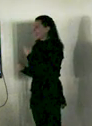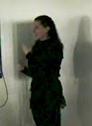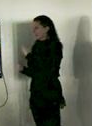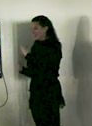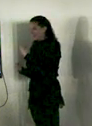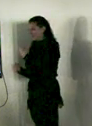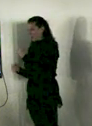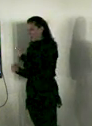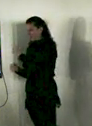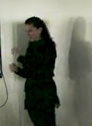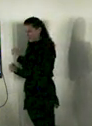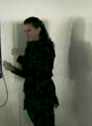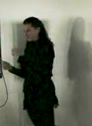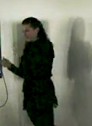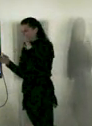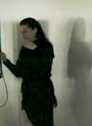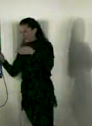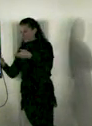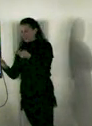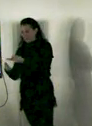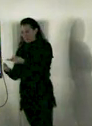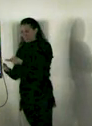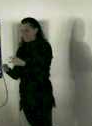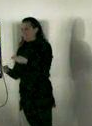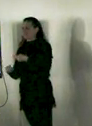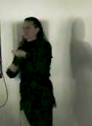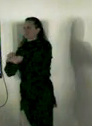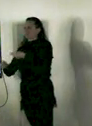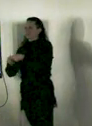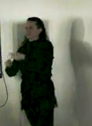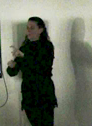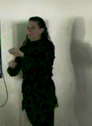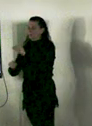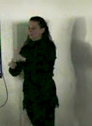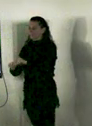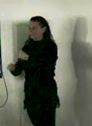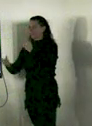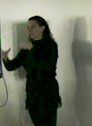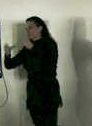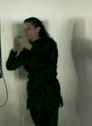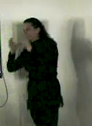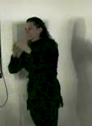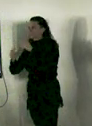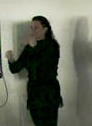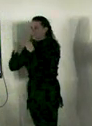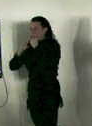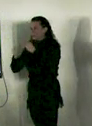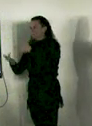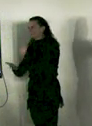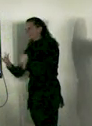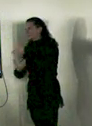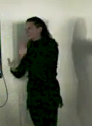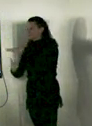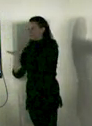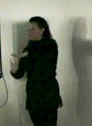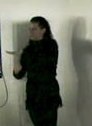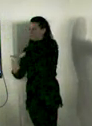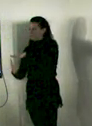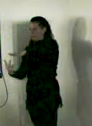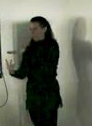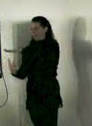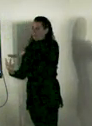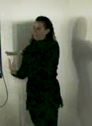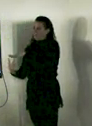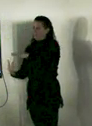giving them 100% of the drinks and the food and the general party atmosphere surrounding them.